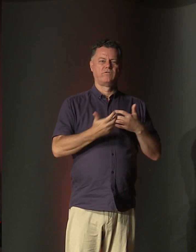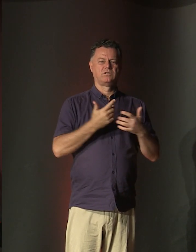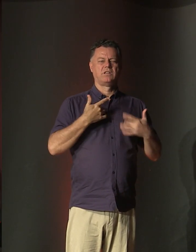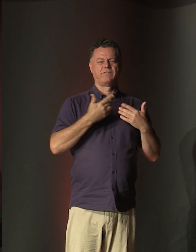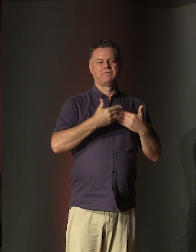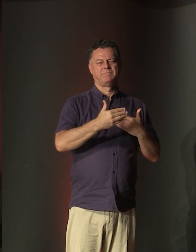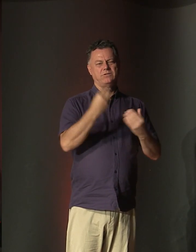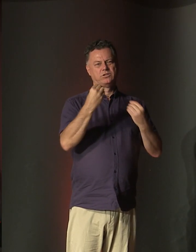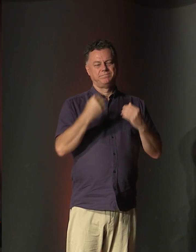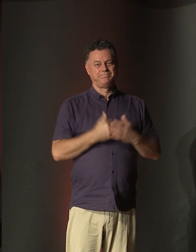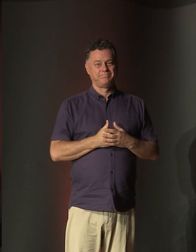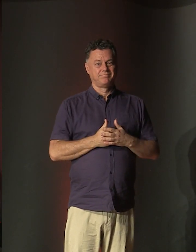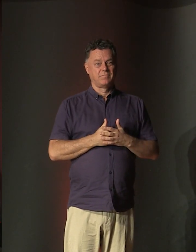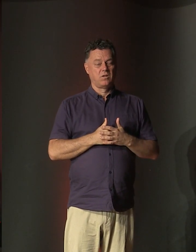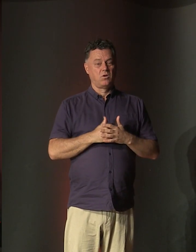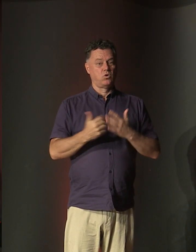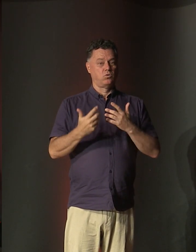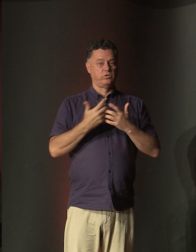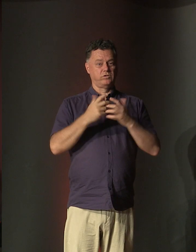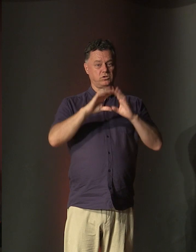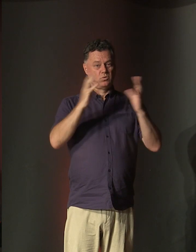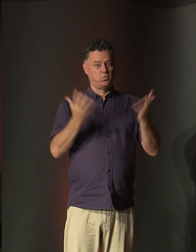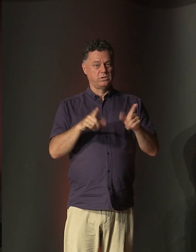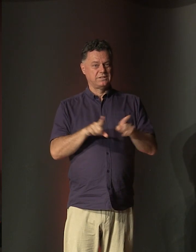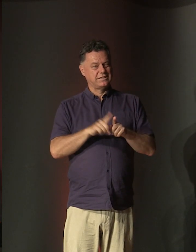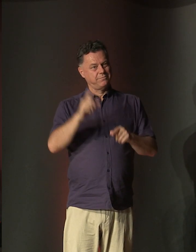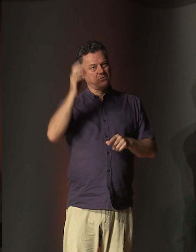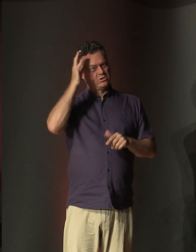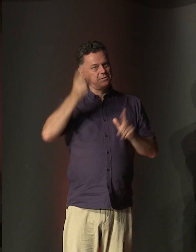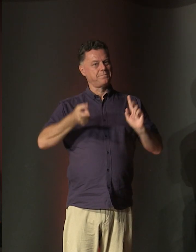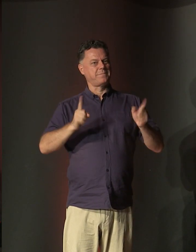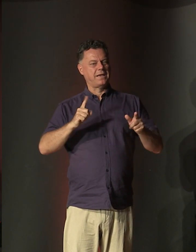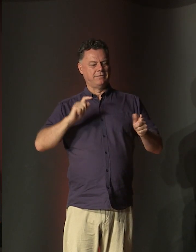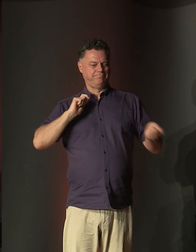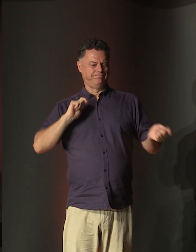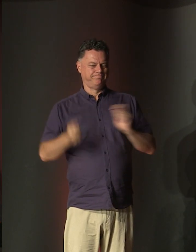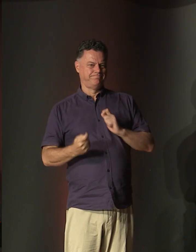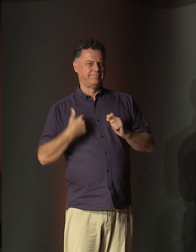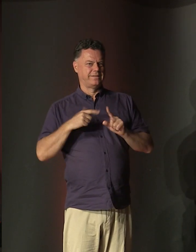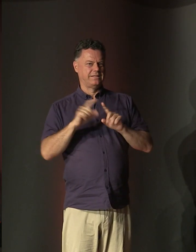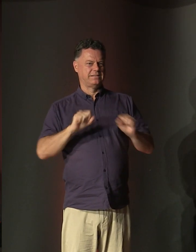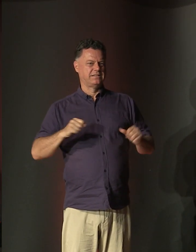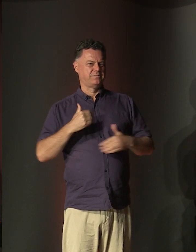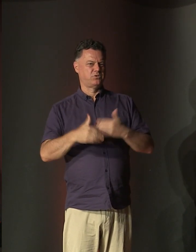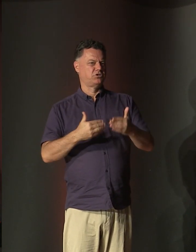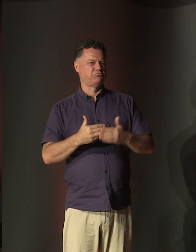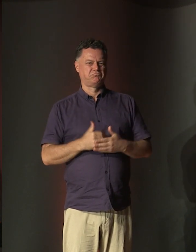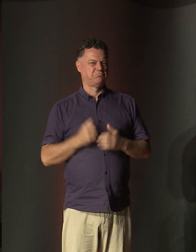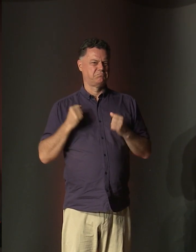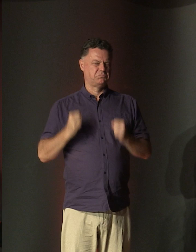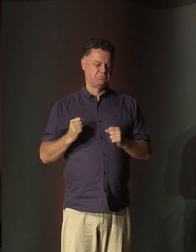Unfortunately, not all universities have been able to grasp and take advantage of this change from a